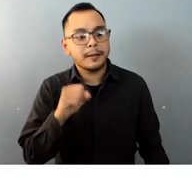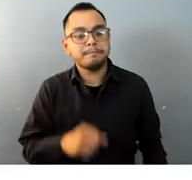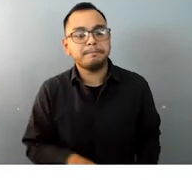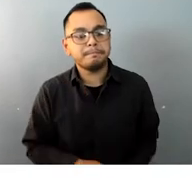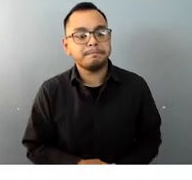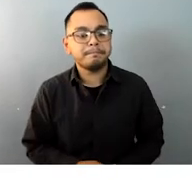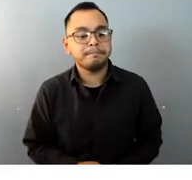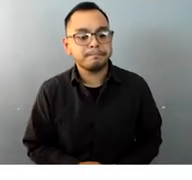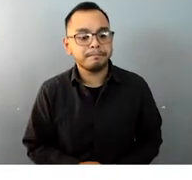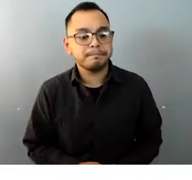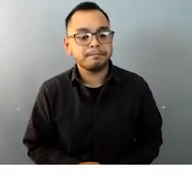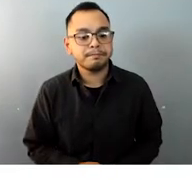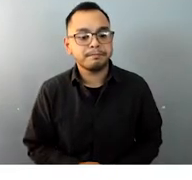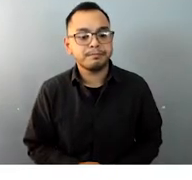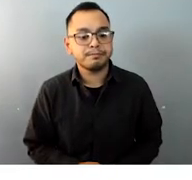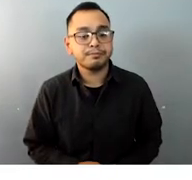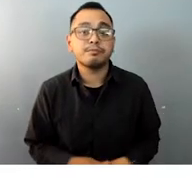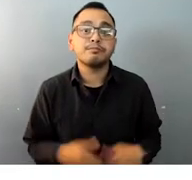that's